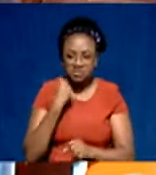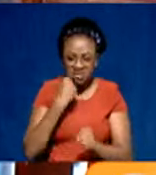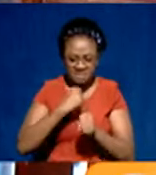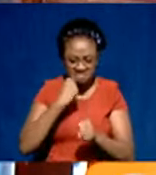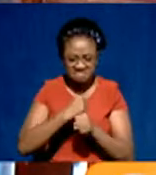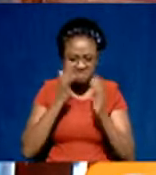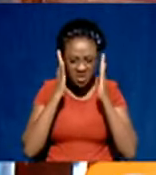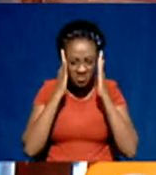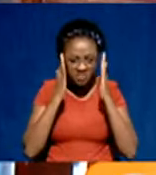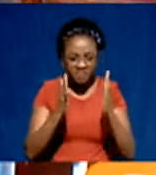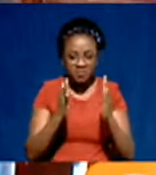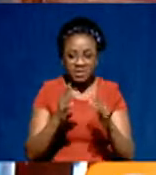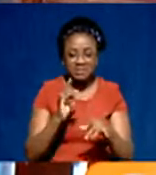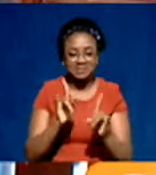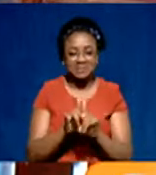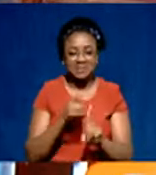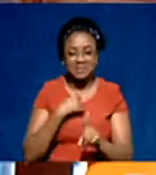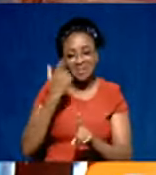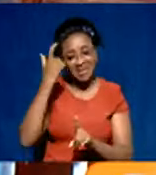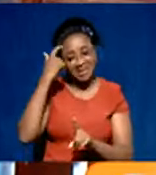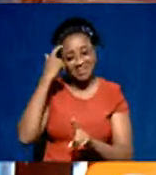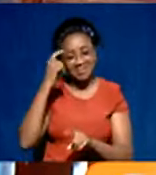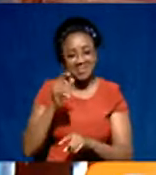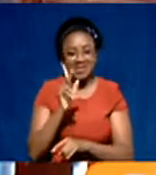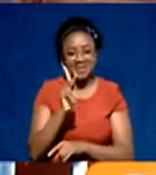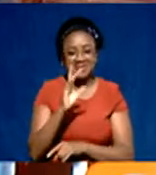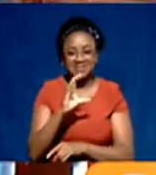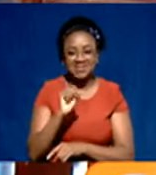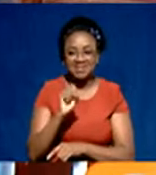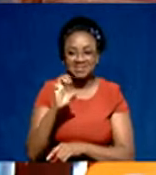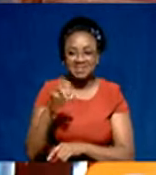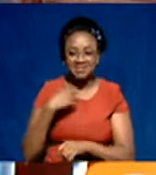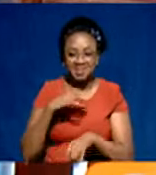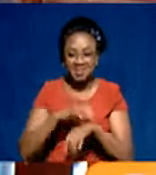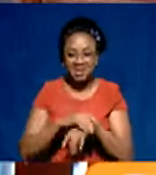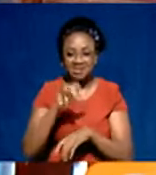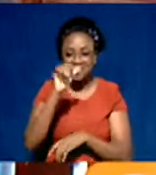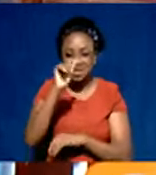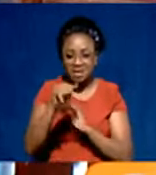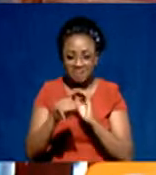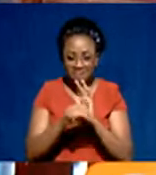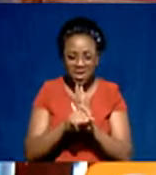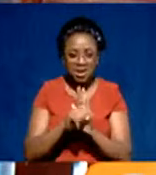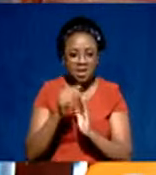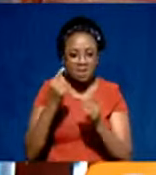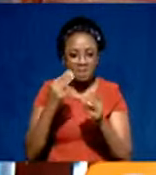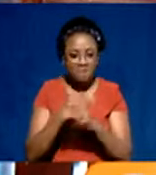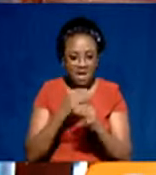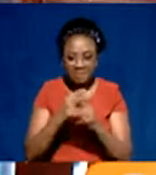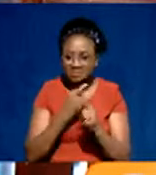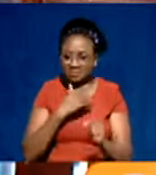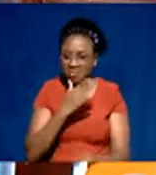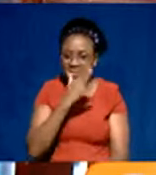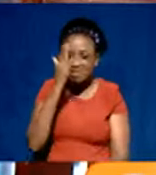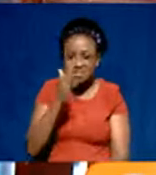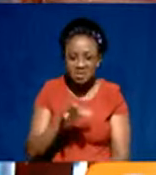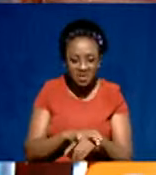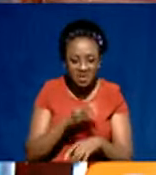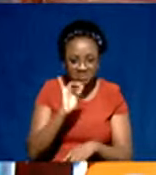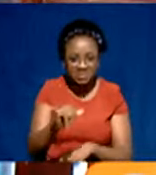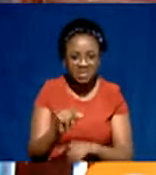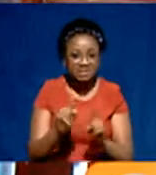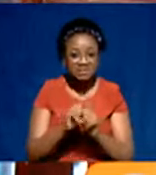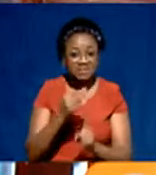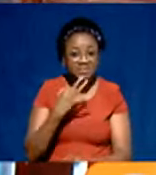focused. I remember now the KCSE, I got an A- in maths. It was fantastic, something I've never got. And even